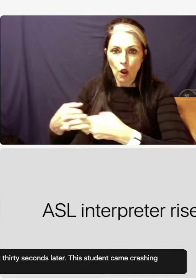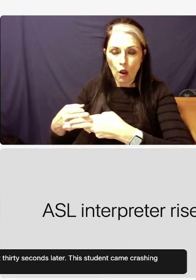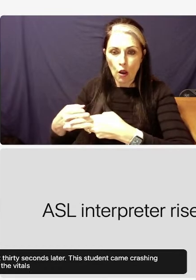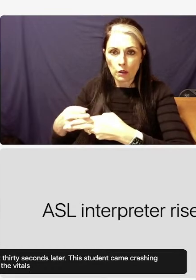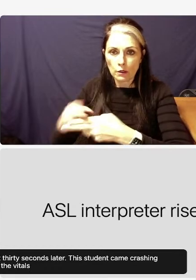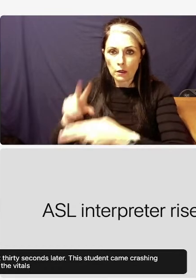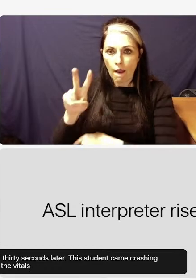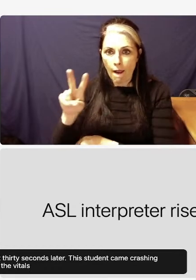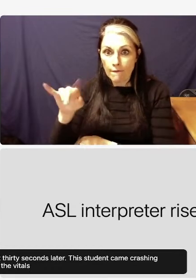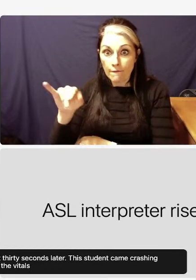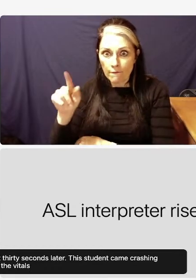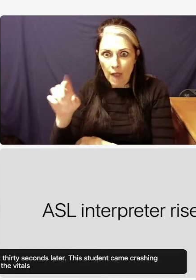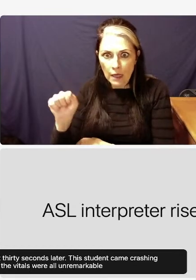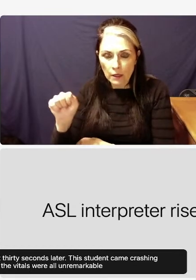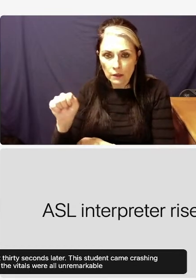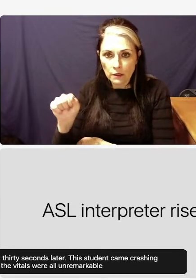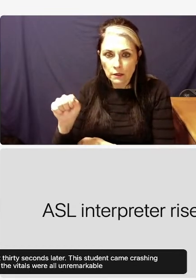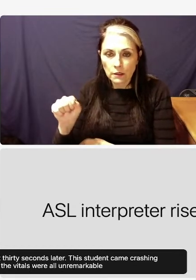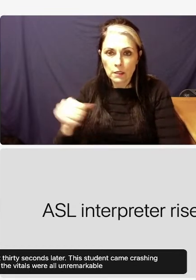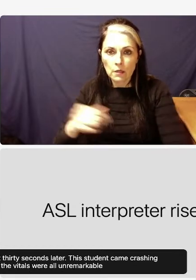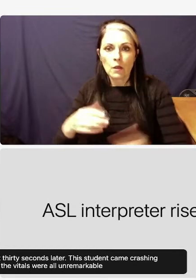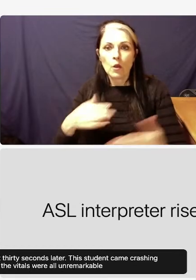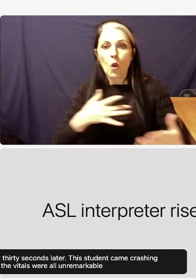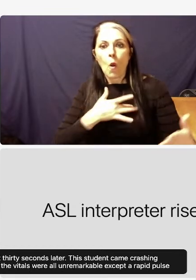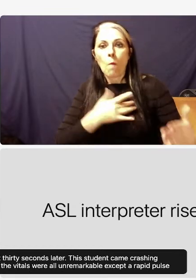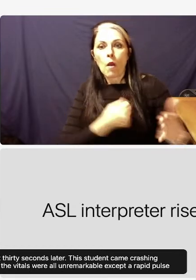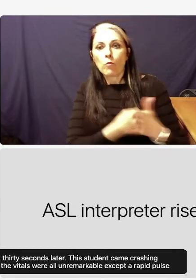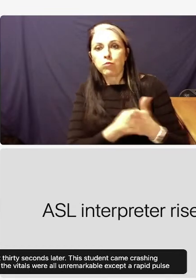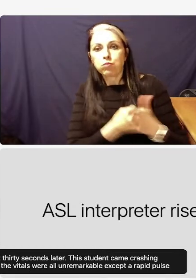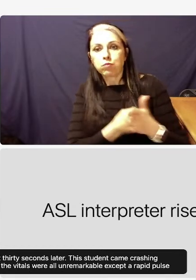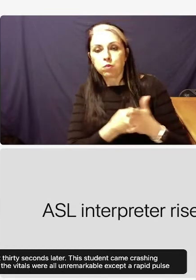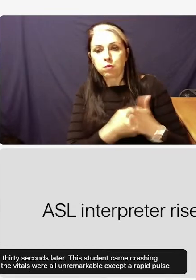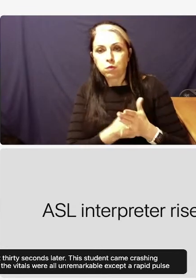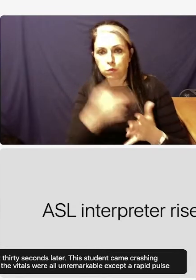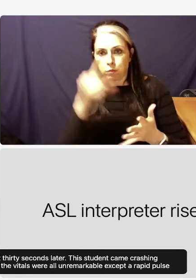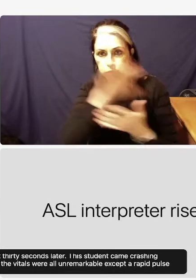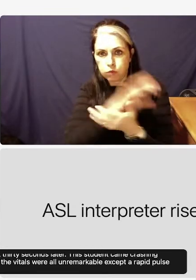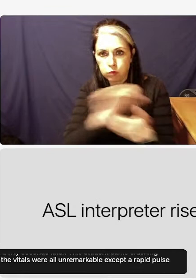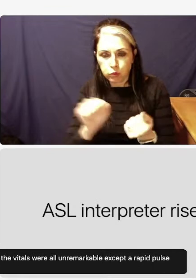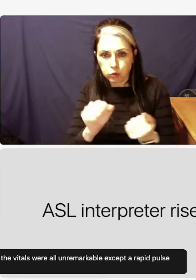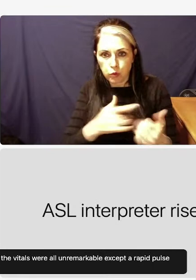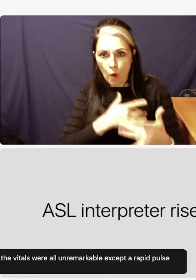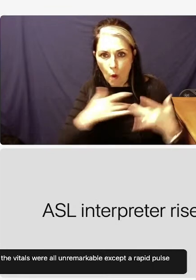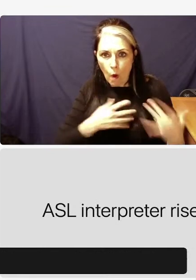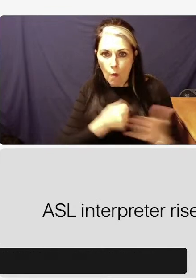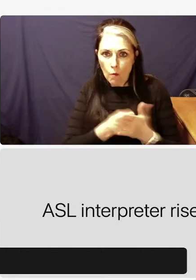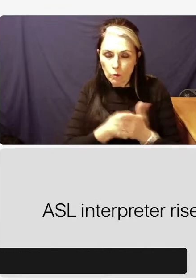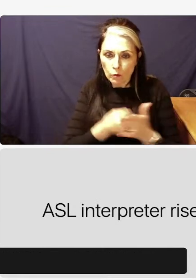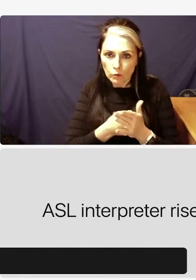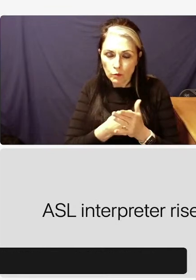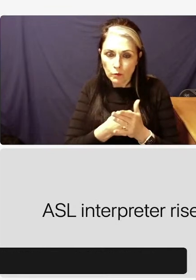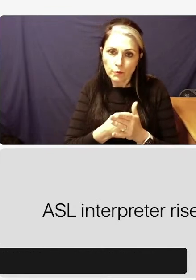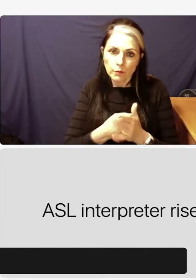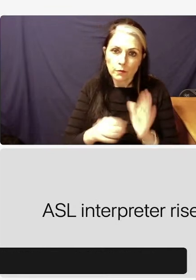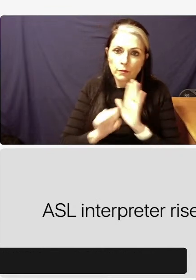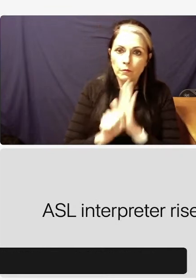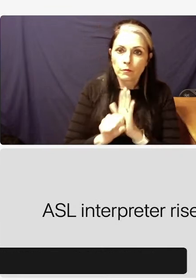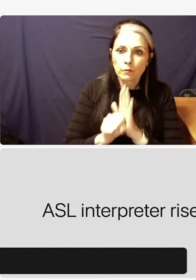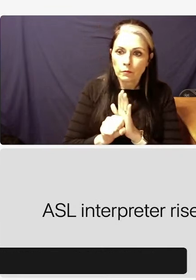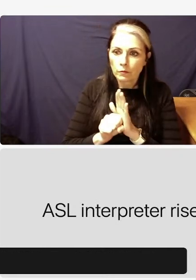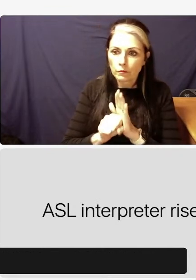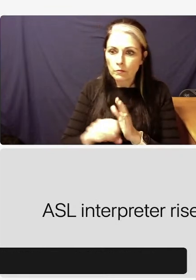unremarkable except a rapid pulse rate loss of consciousness and rapid heart rate are both symptoms of myocarditis